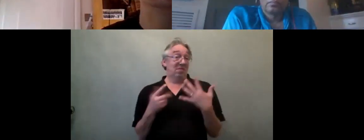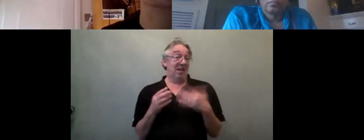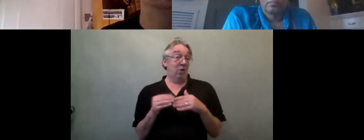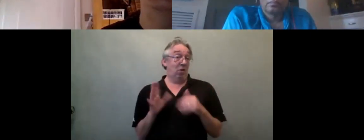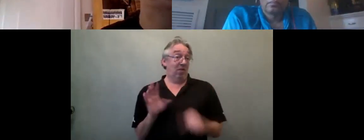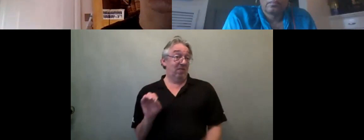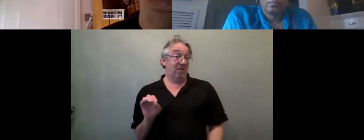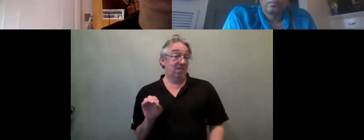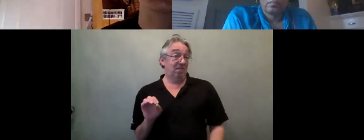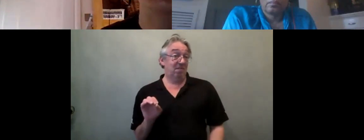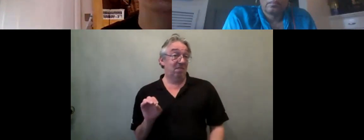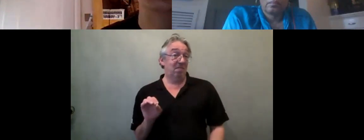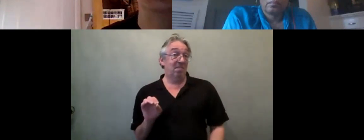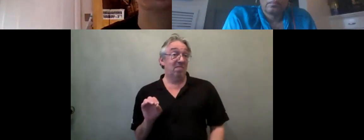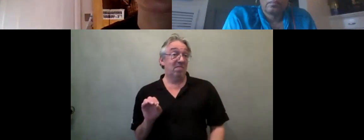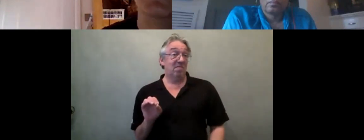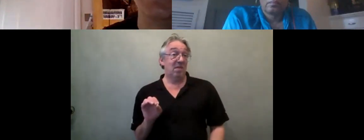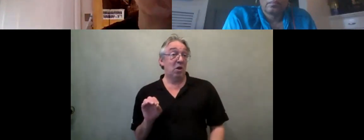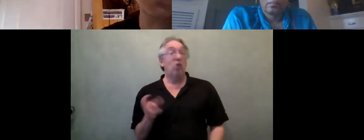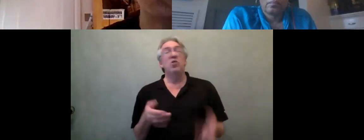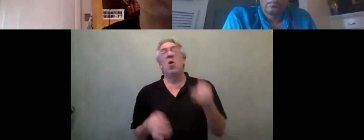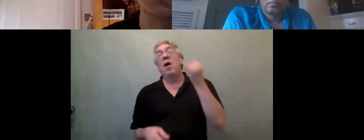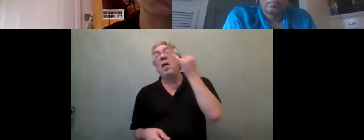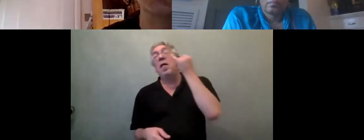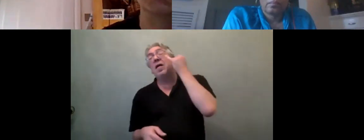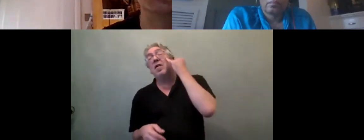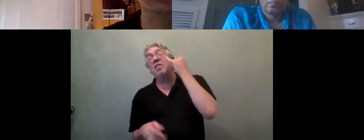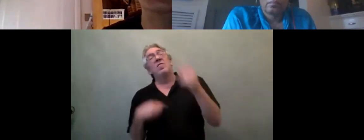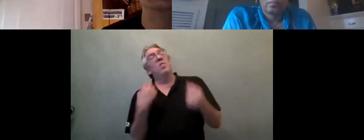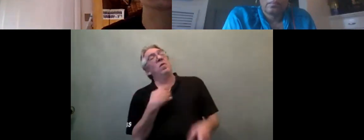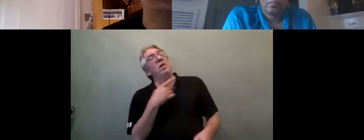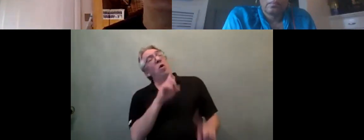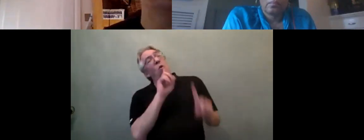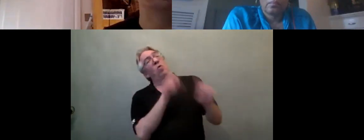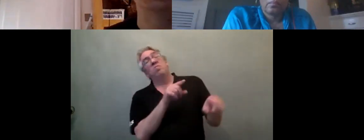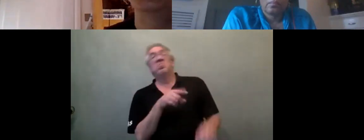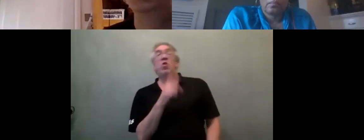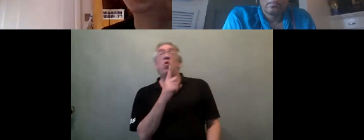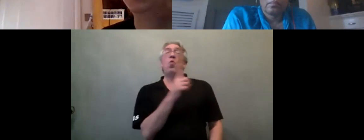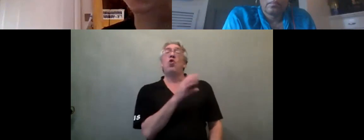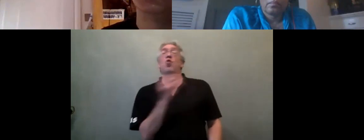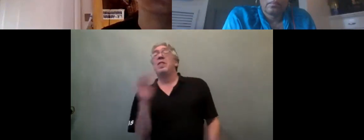happen if we commissioned, you know, 100,000. The second